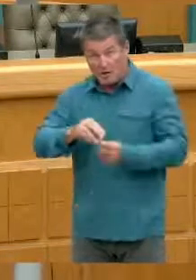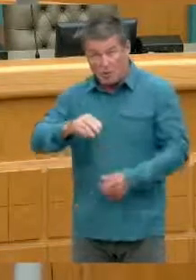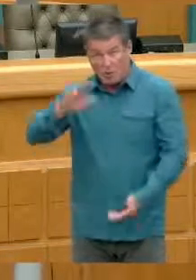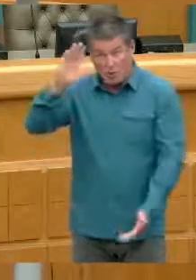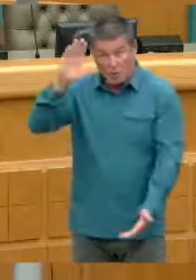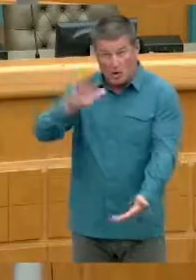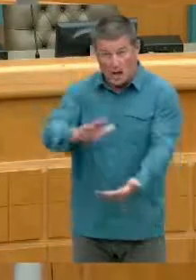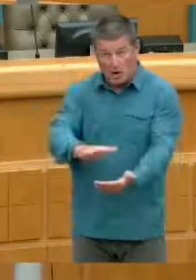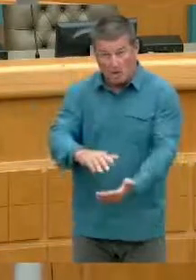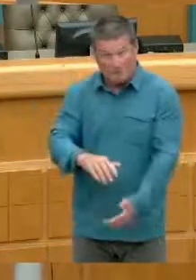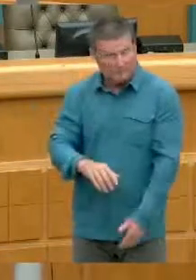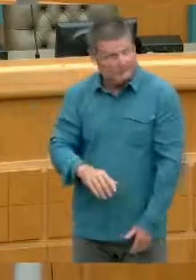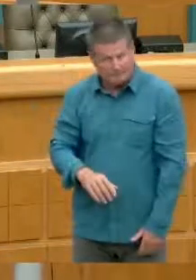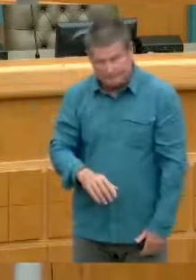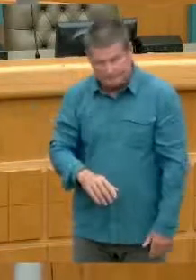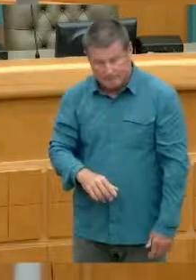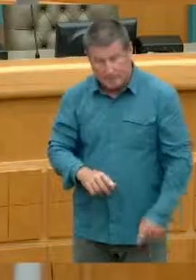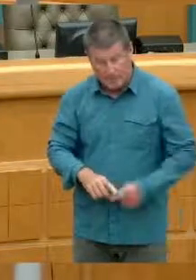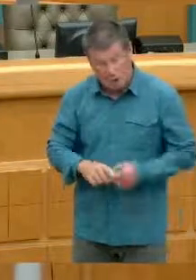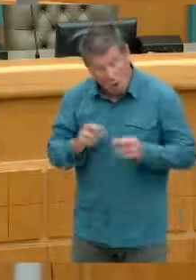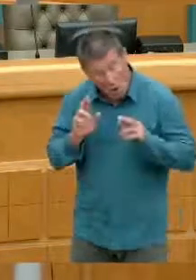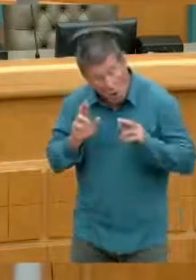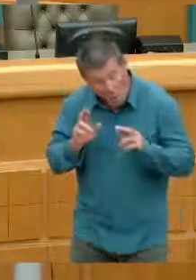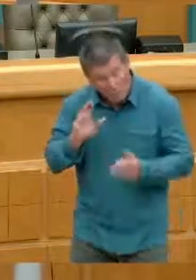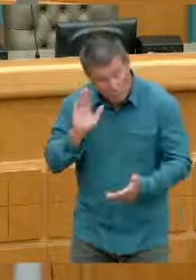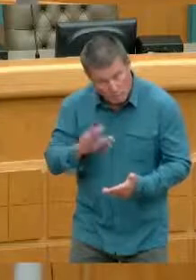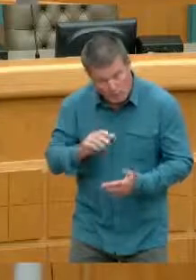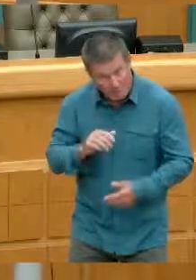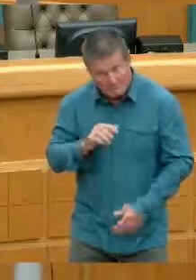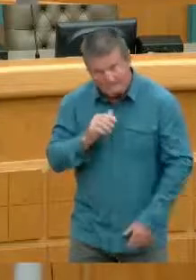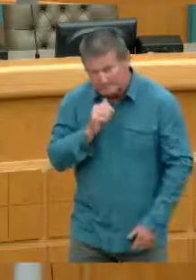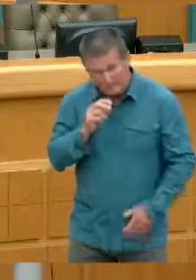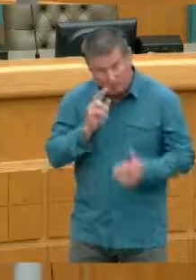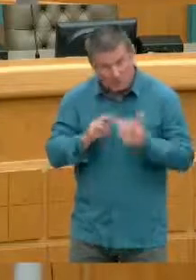Just to remind everybody that the